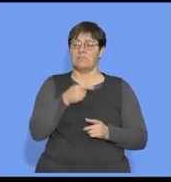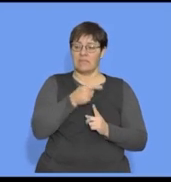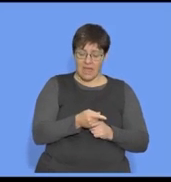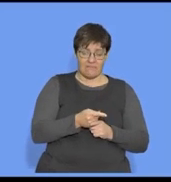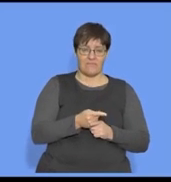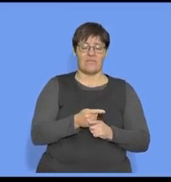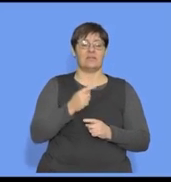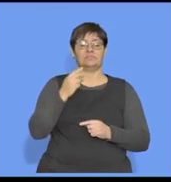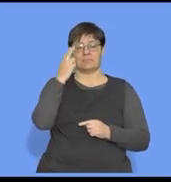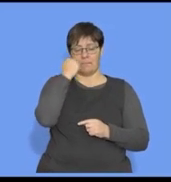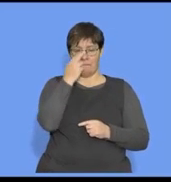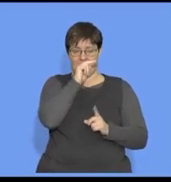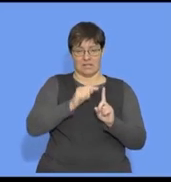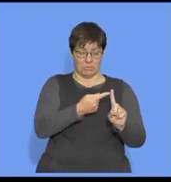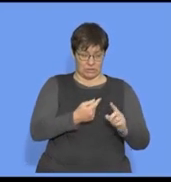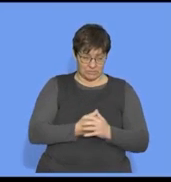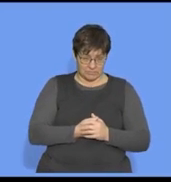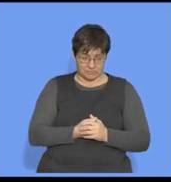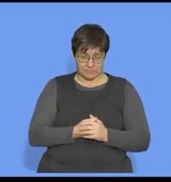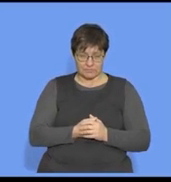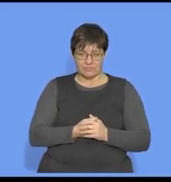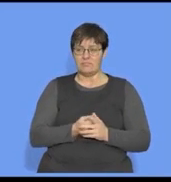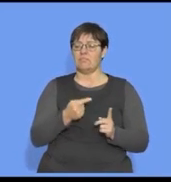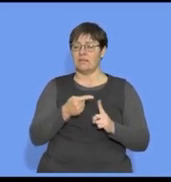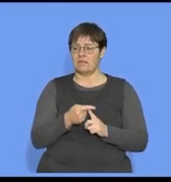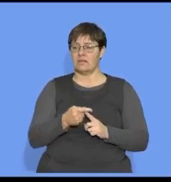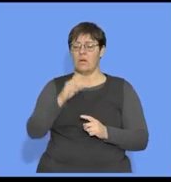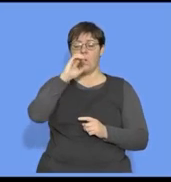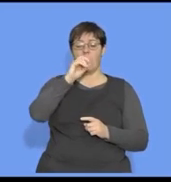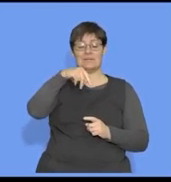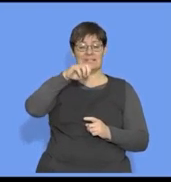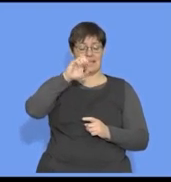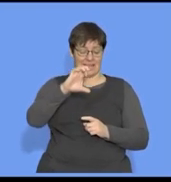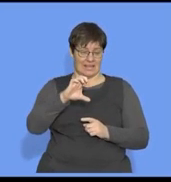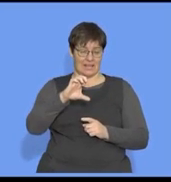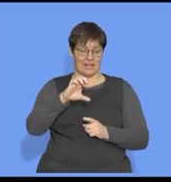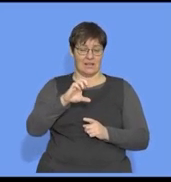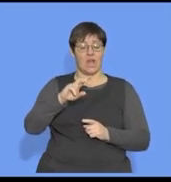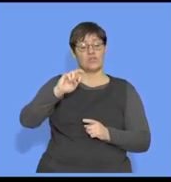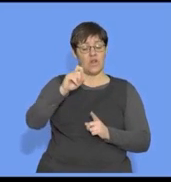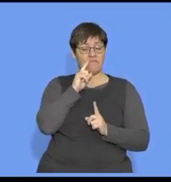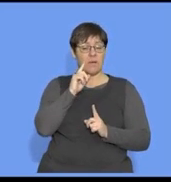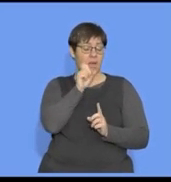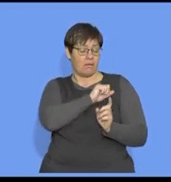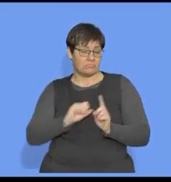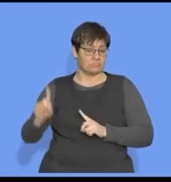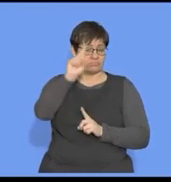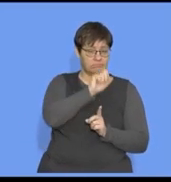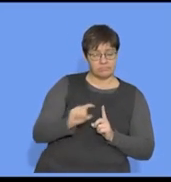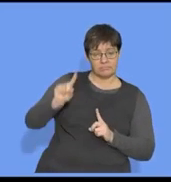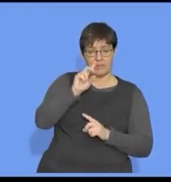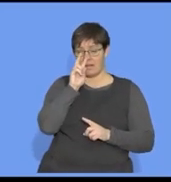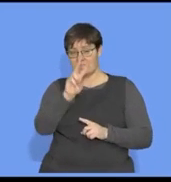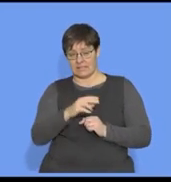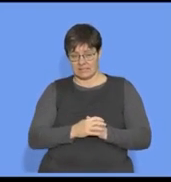got the blind spot. And then the optic nerve that will carry the impulse.